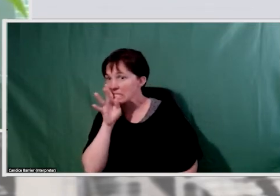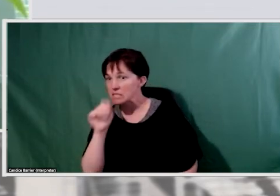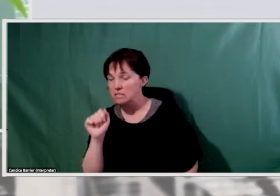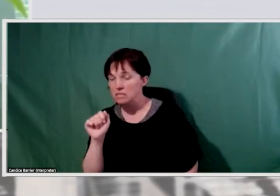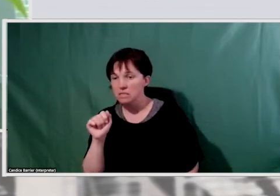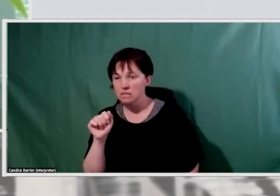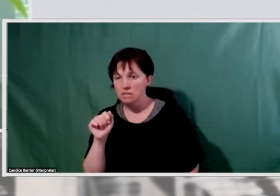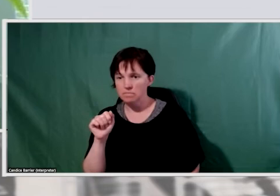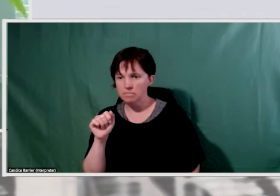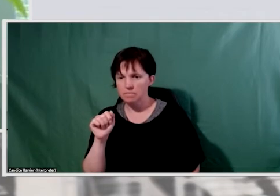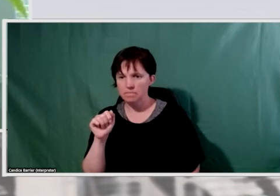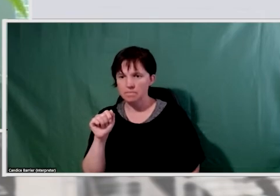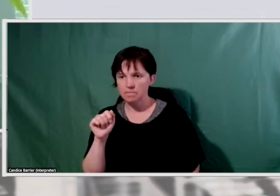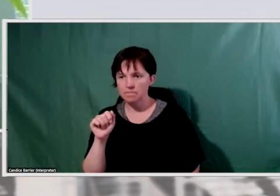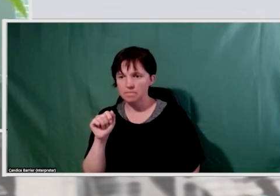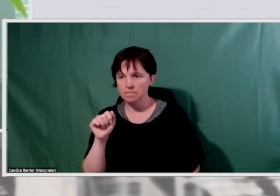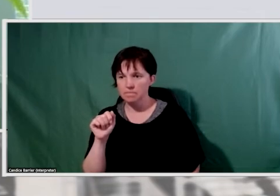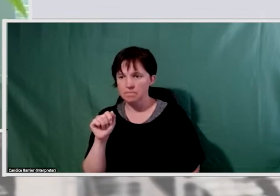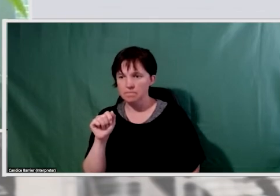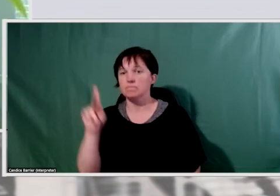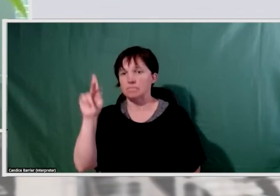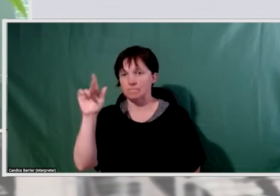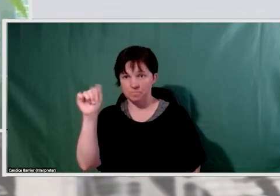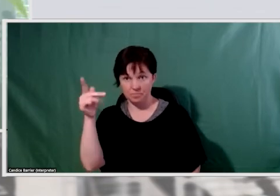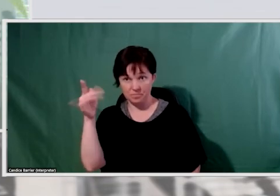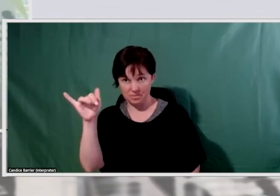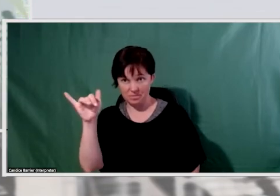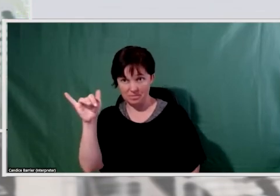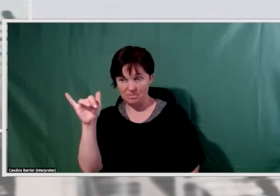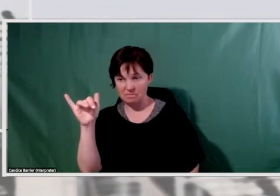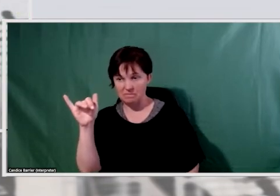Alex, would it be possible to unmute Kathy so Kathy can speak?